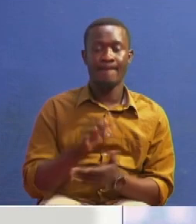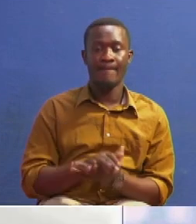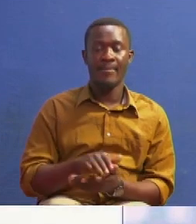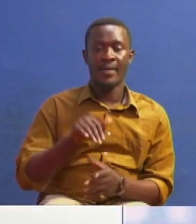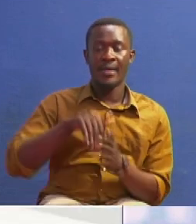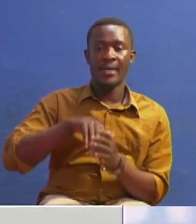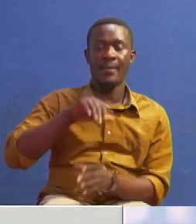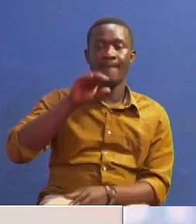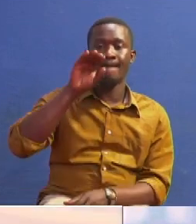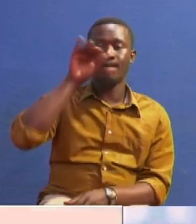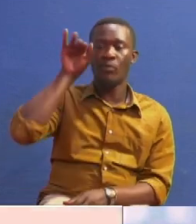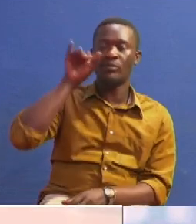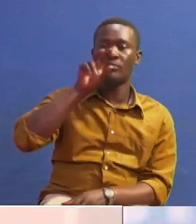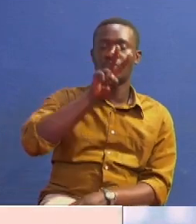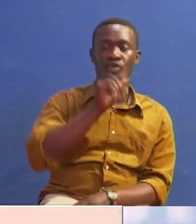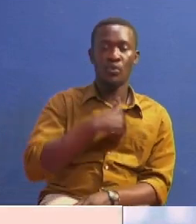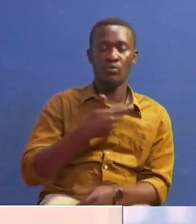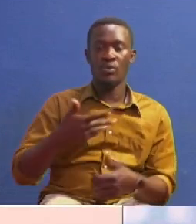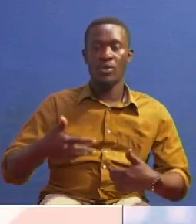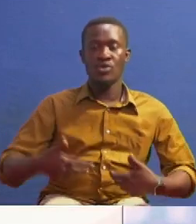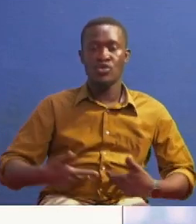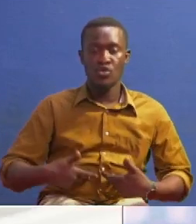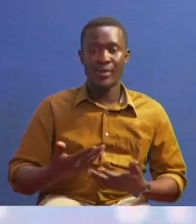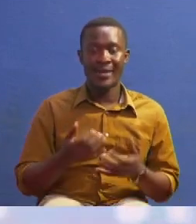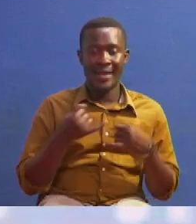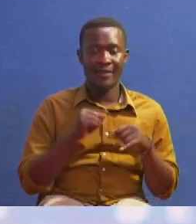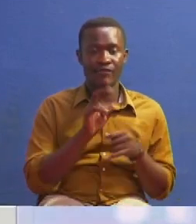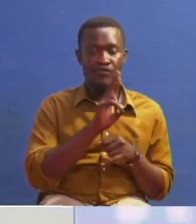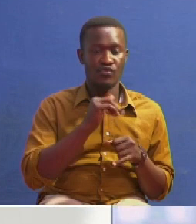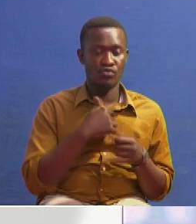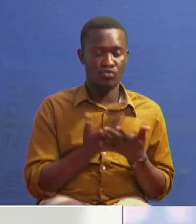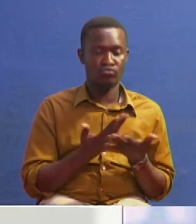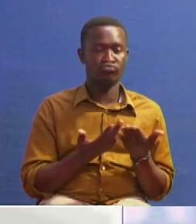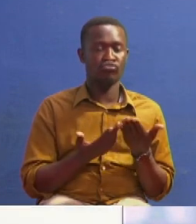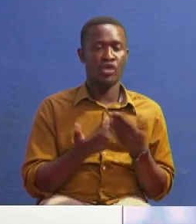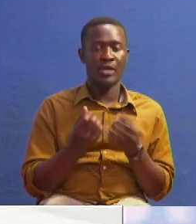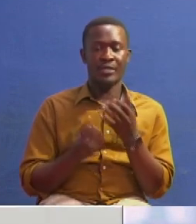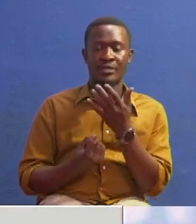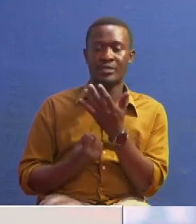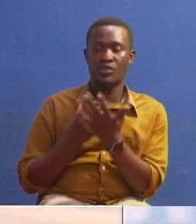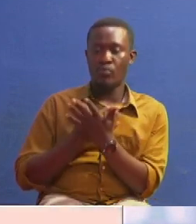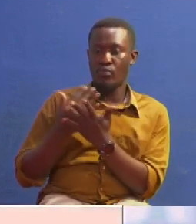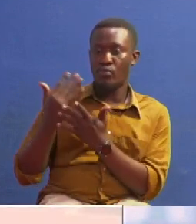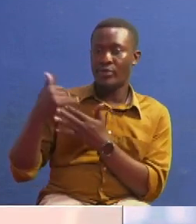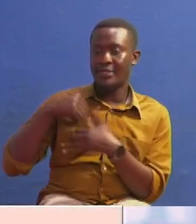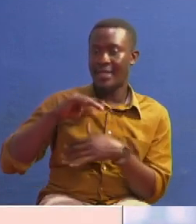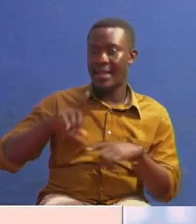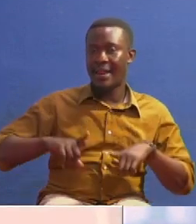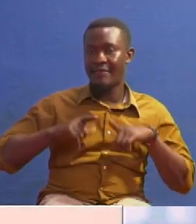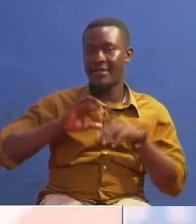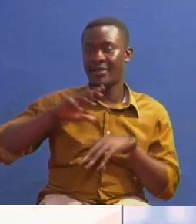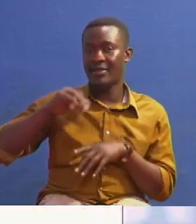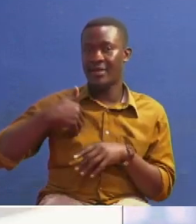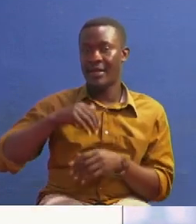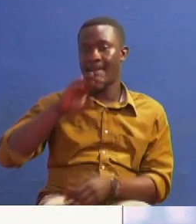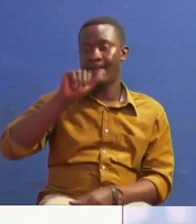in mozic two young innovators are using recycled resources to improve their lives in their communities